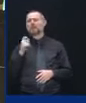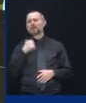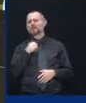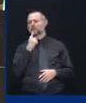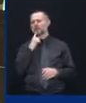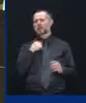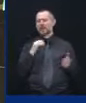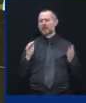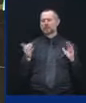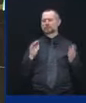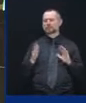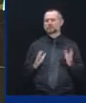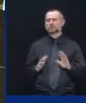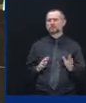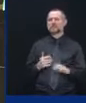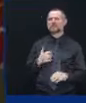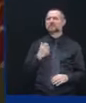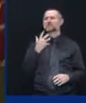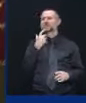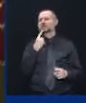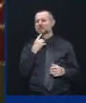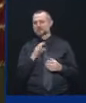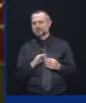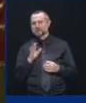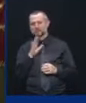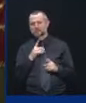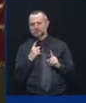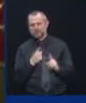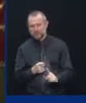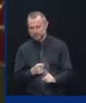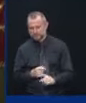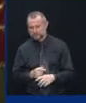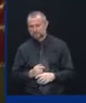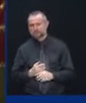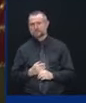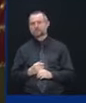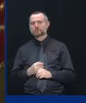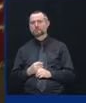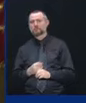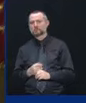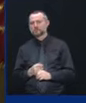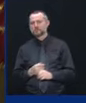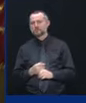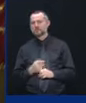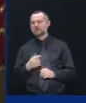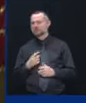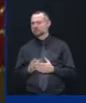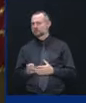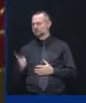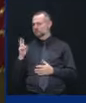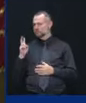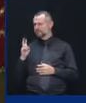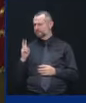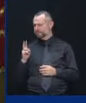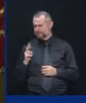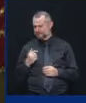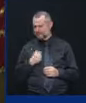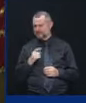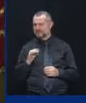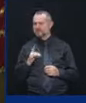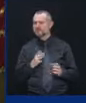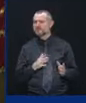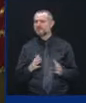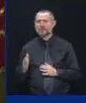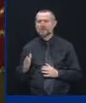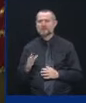was just going to say to the governor's point, you know, we woke up, I think it was 2 Tuesdays ago, and we had a plan, and then the CDC went